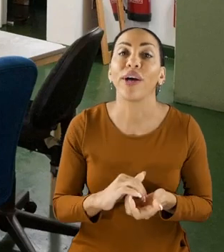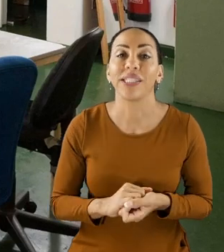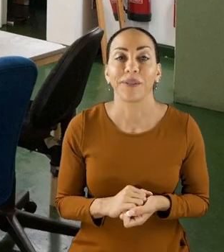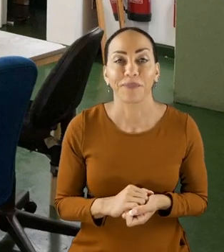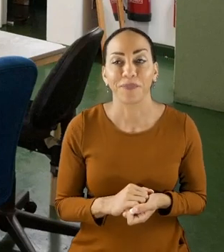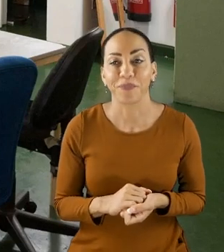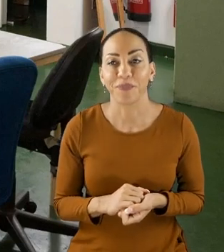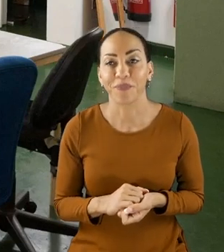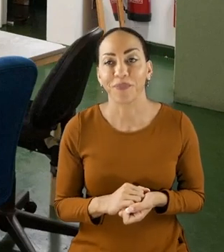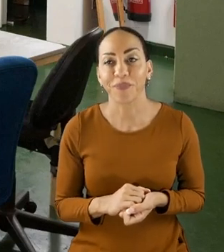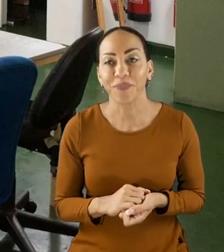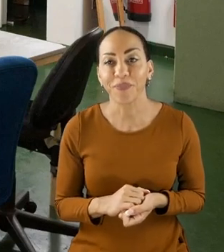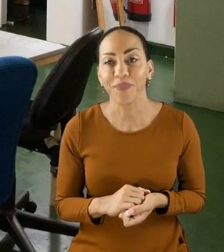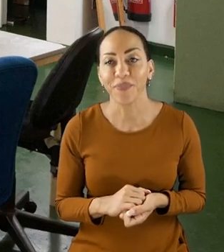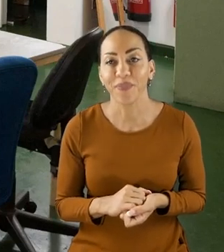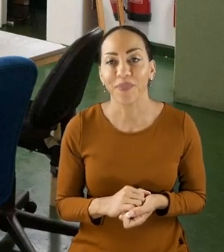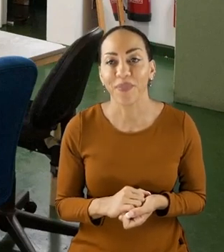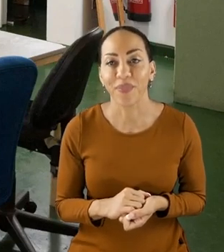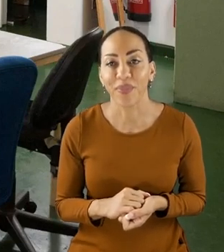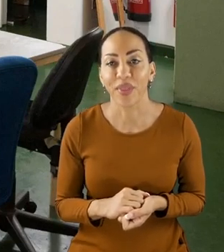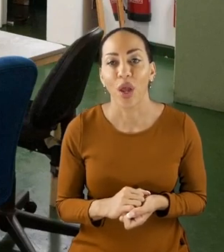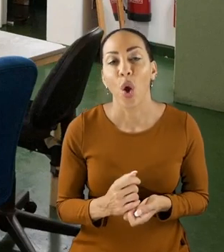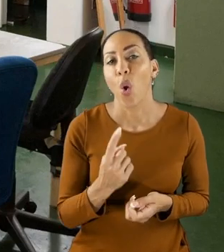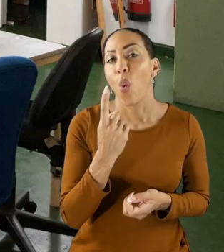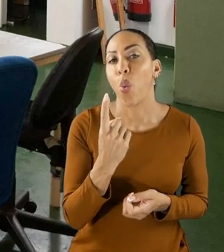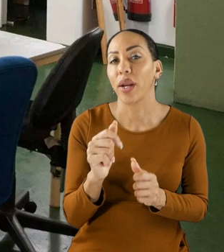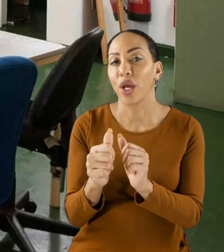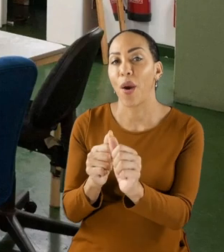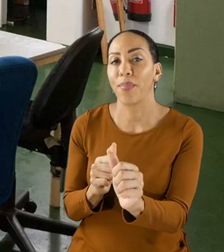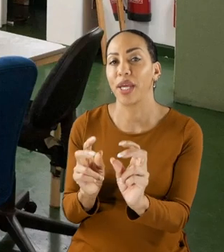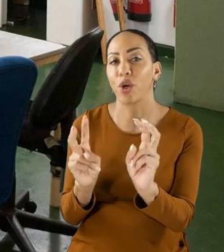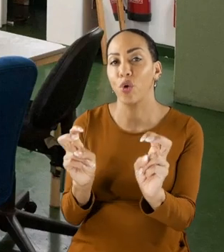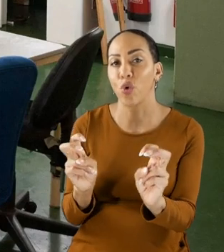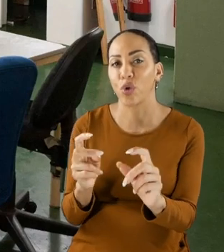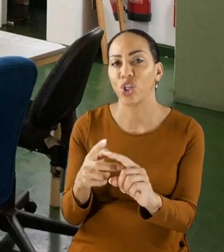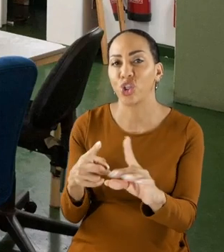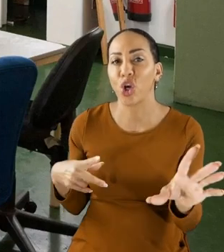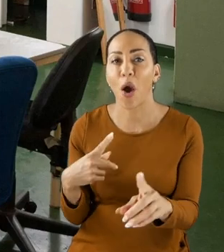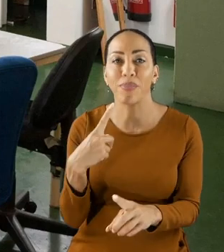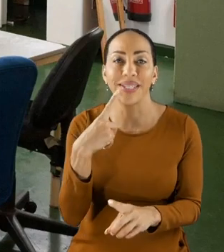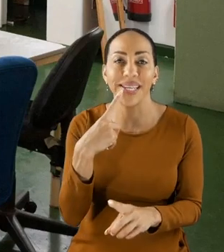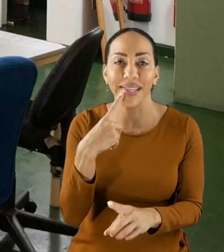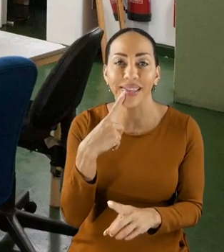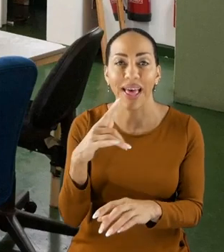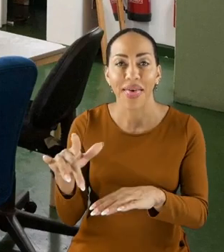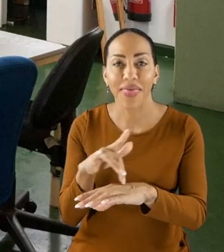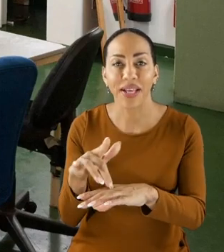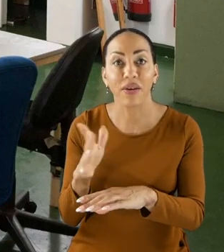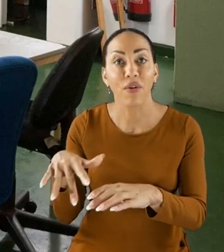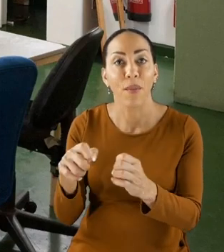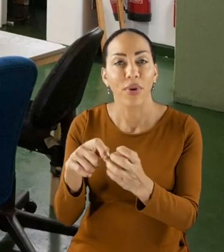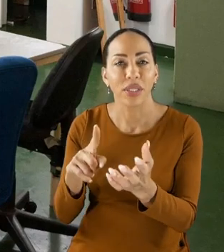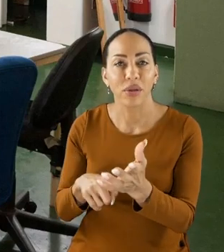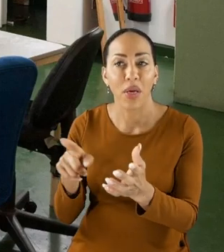really useful. I think, so one of the companies we work with, Sharp Teeth Theatre from Bristol, they brought